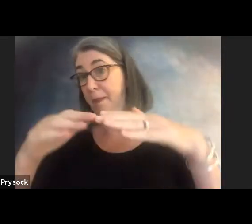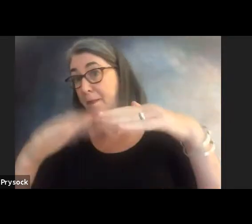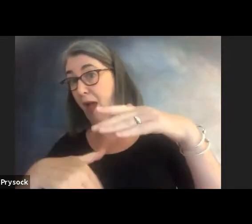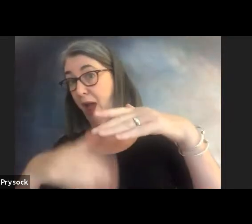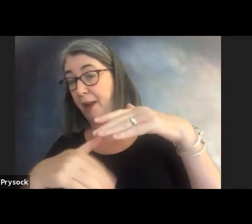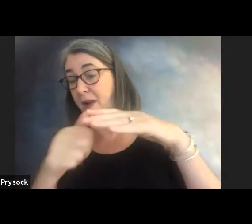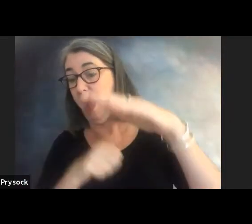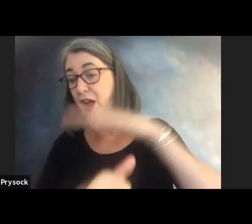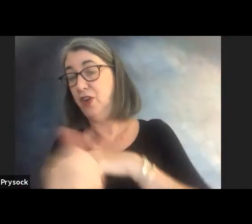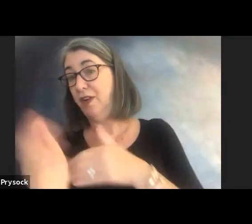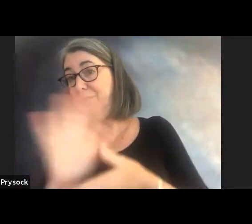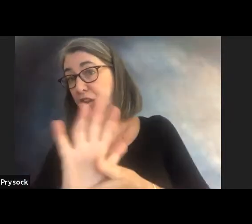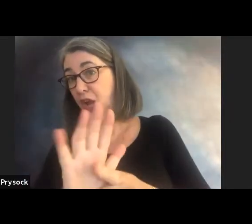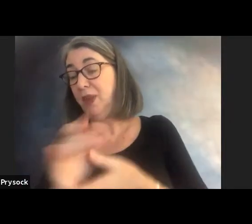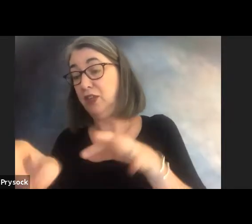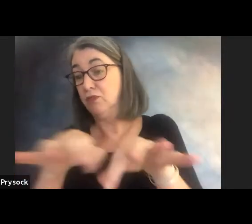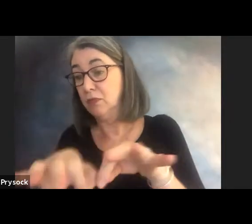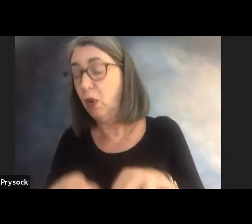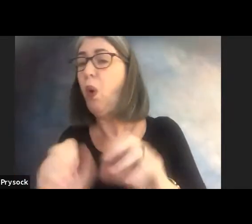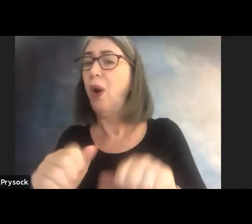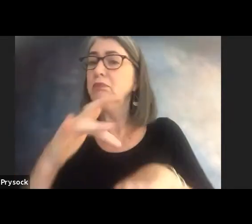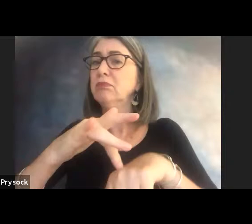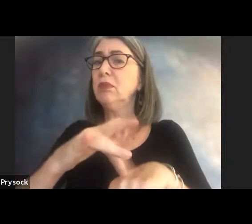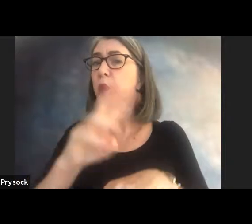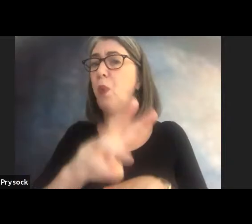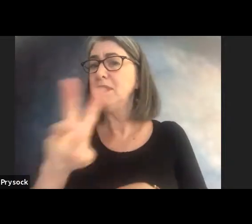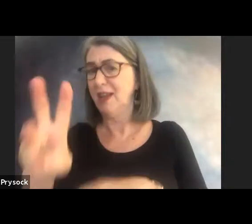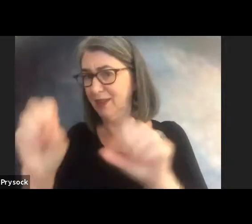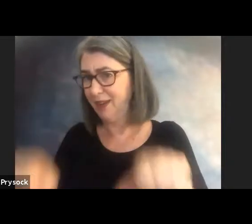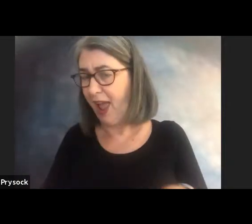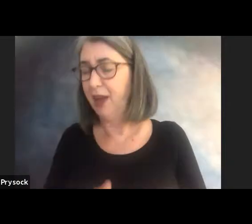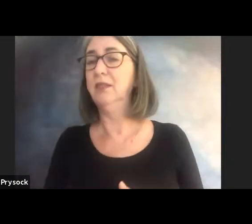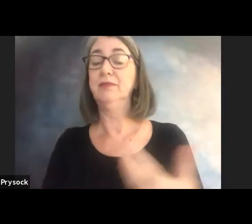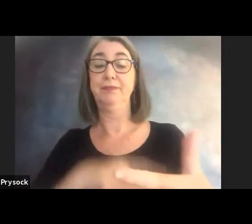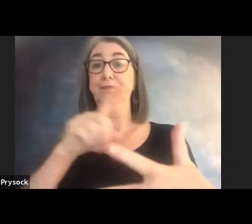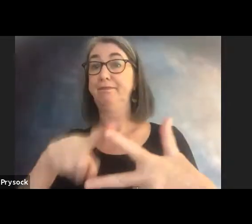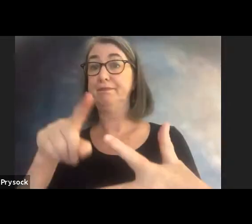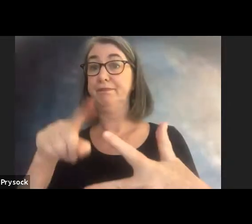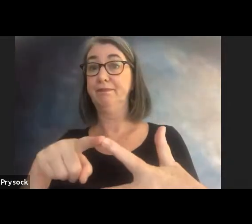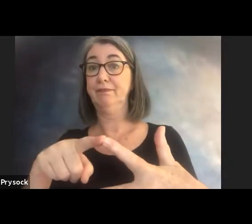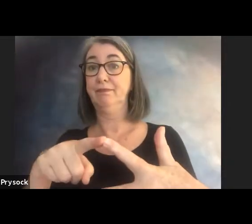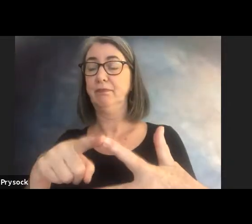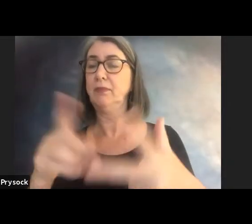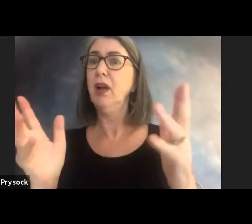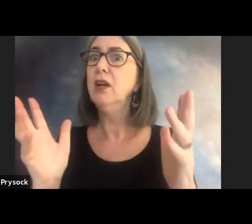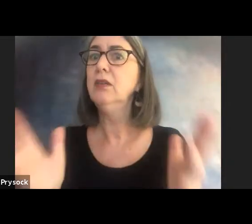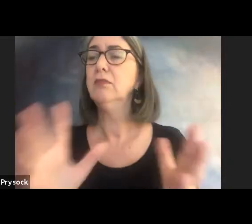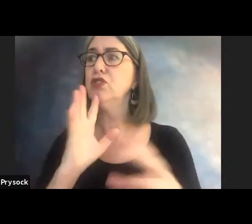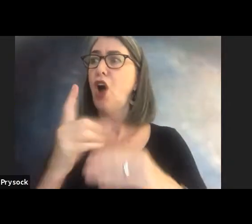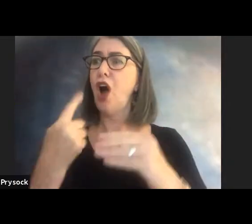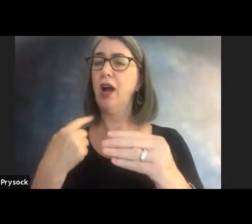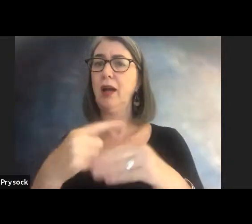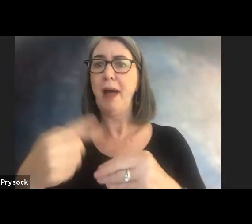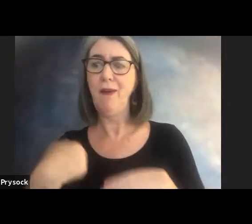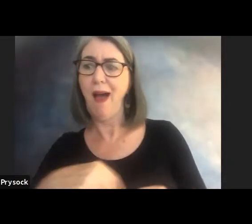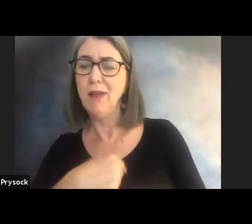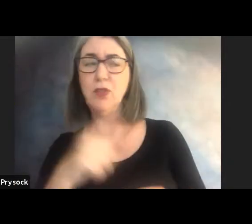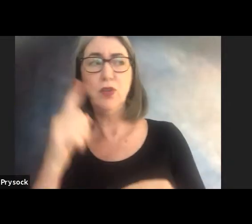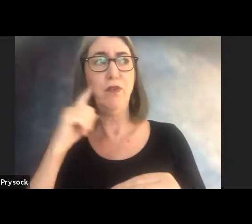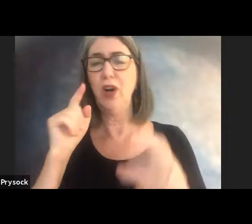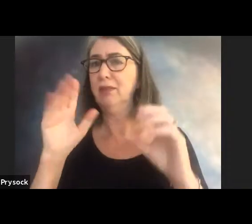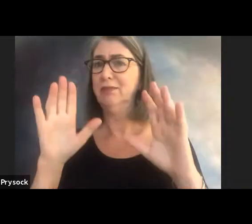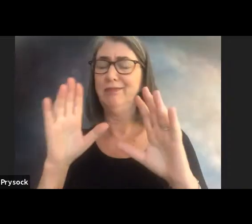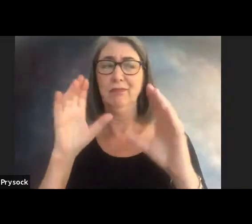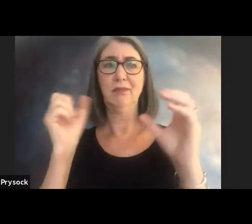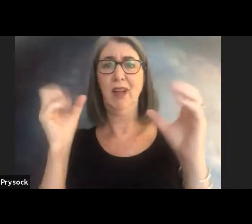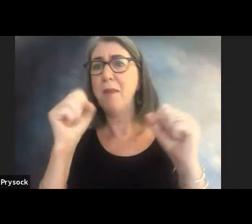the video in the description, or you can visit our website. Second, talk about us. You've heard some incredible